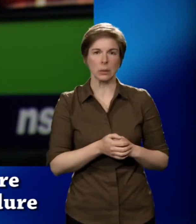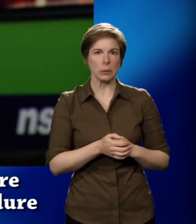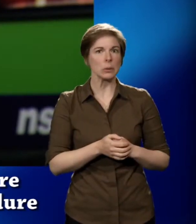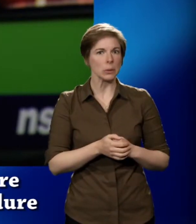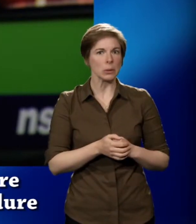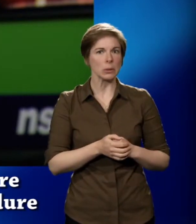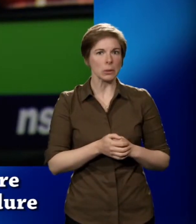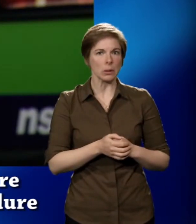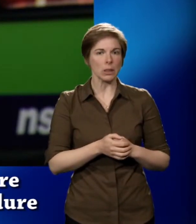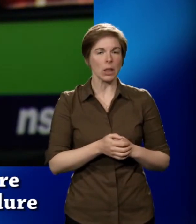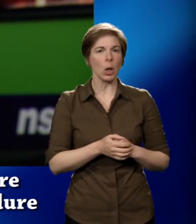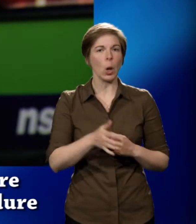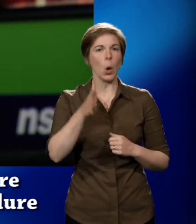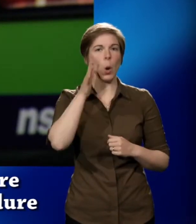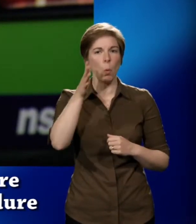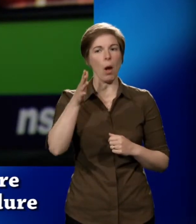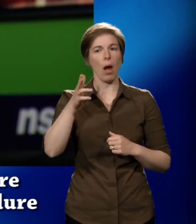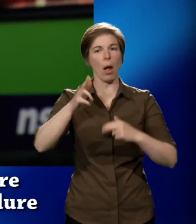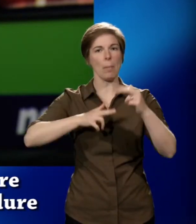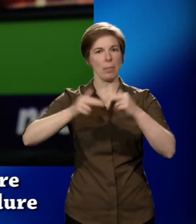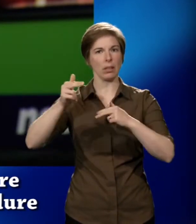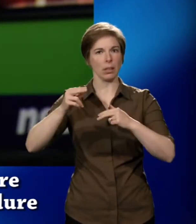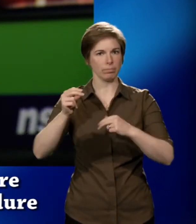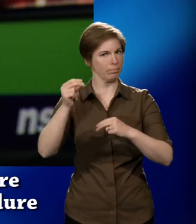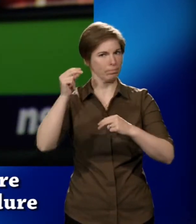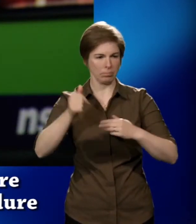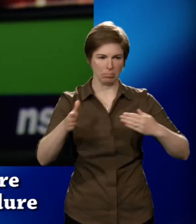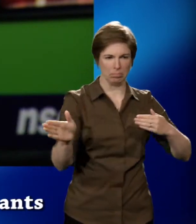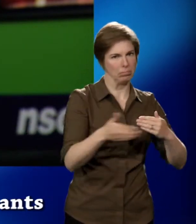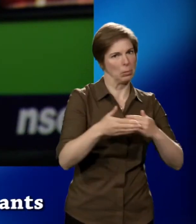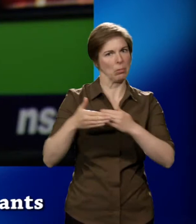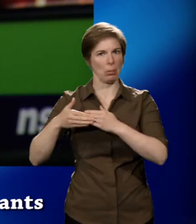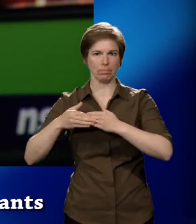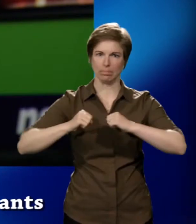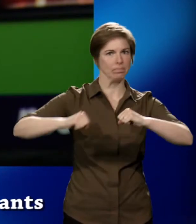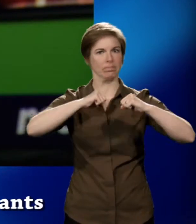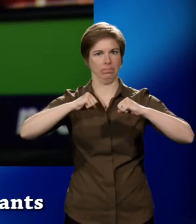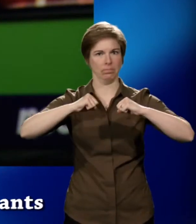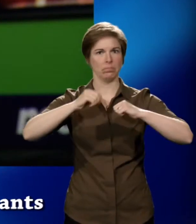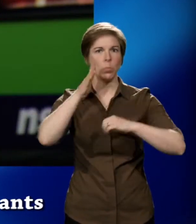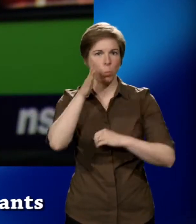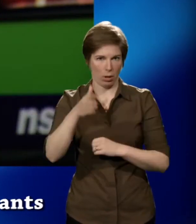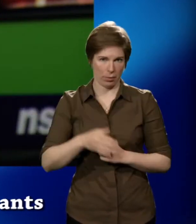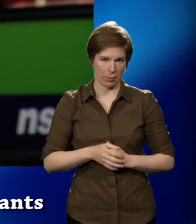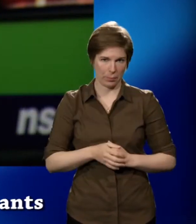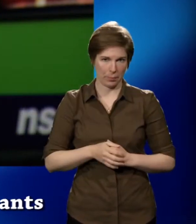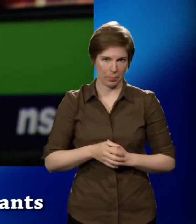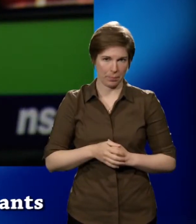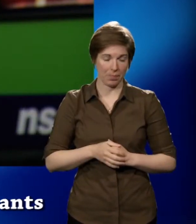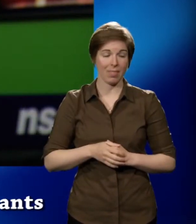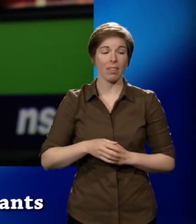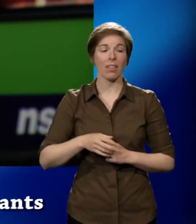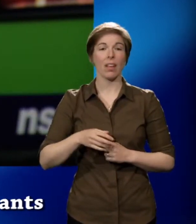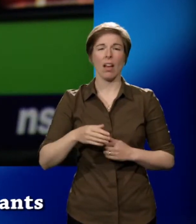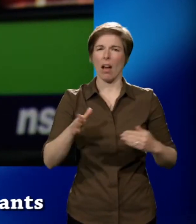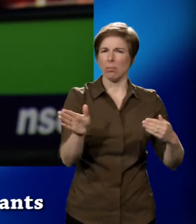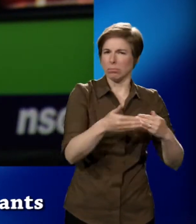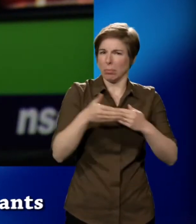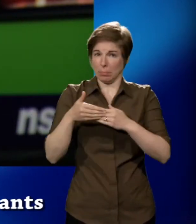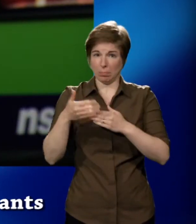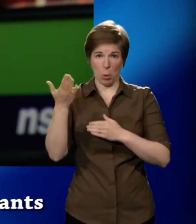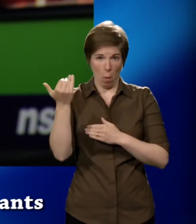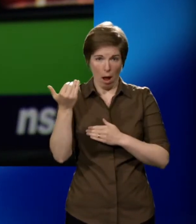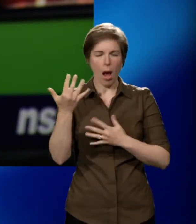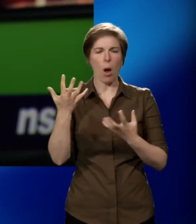will follow a procedure that's known as a lockdown procedure. During the lockdown procedure, the intention is to shield